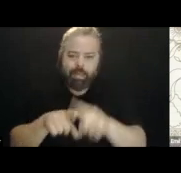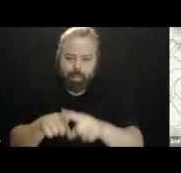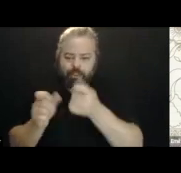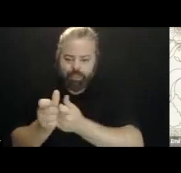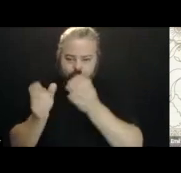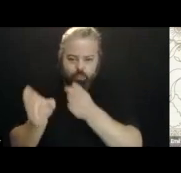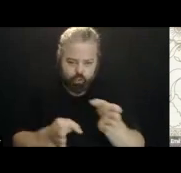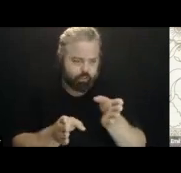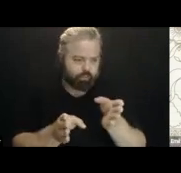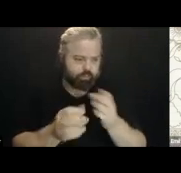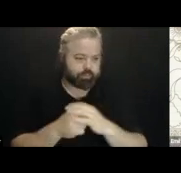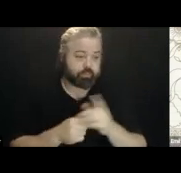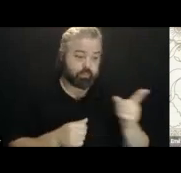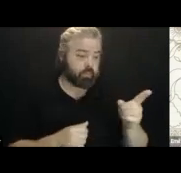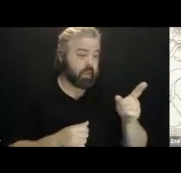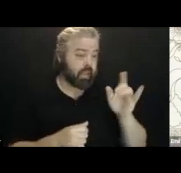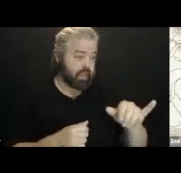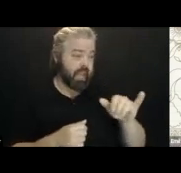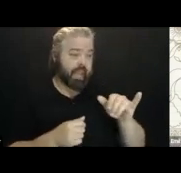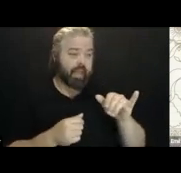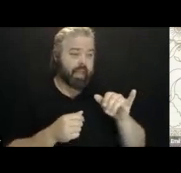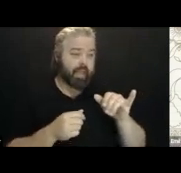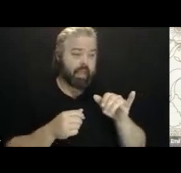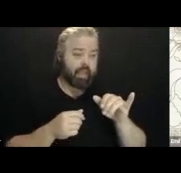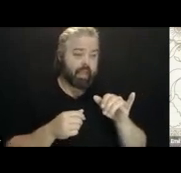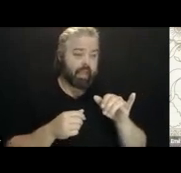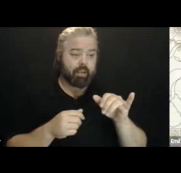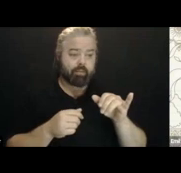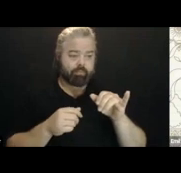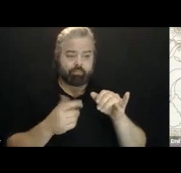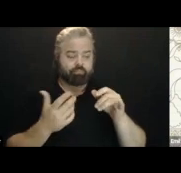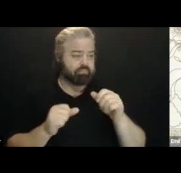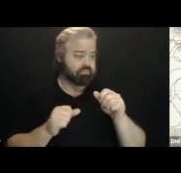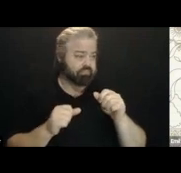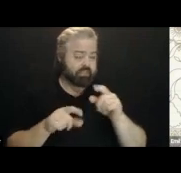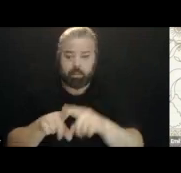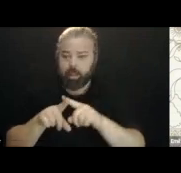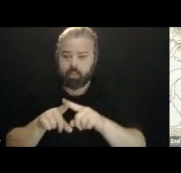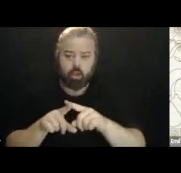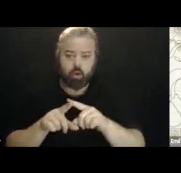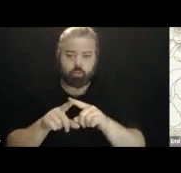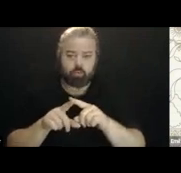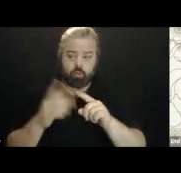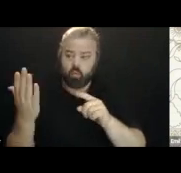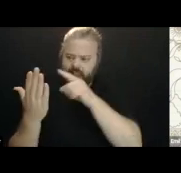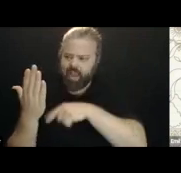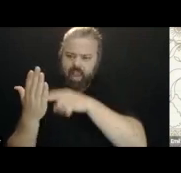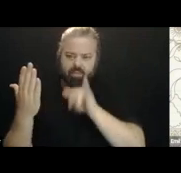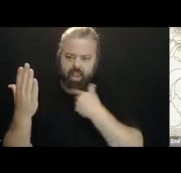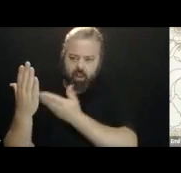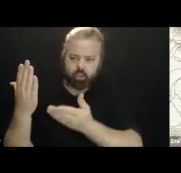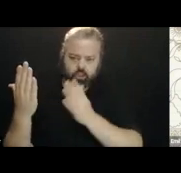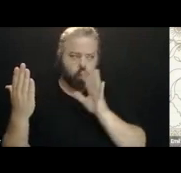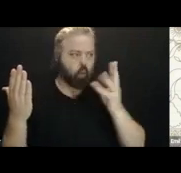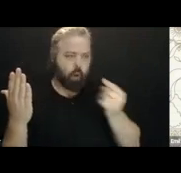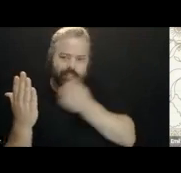what something is next to. So if those that are not familiar, this dress took the internet by storm. If I'm